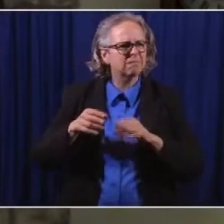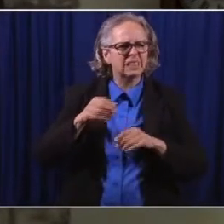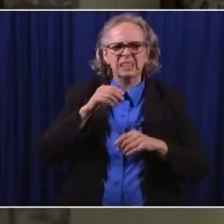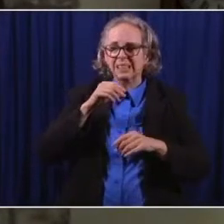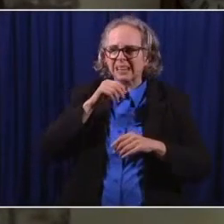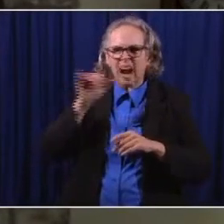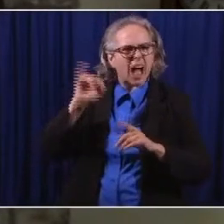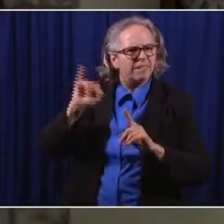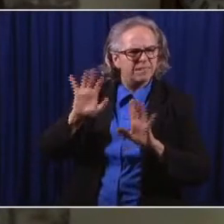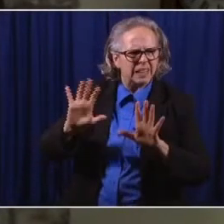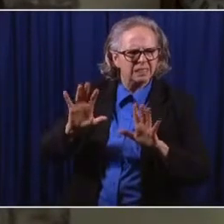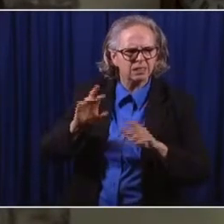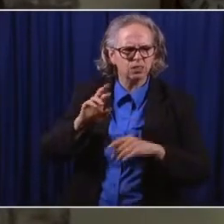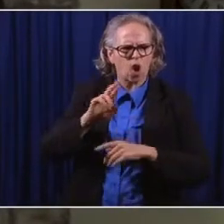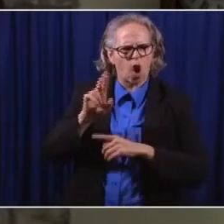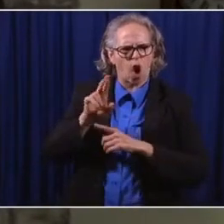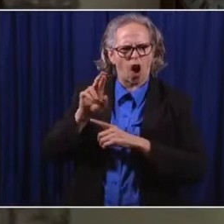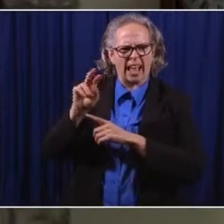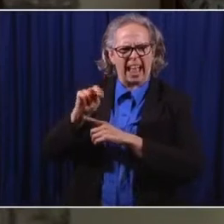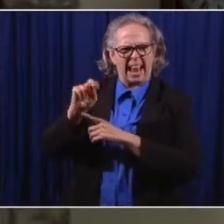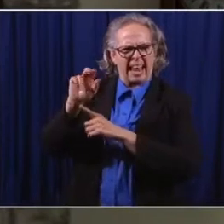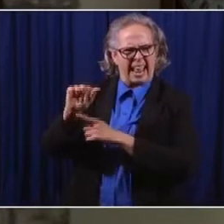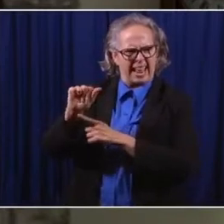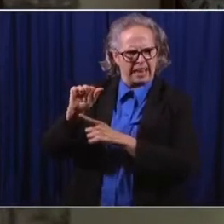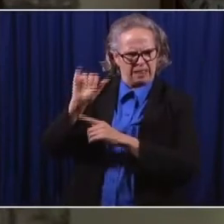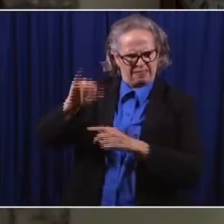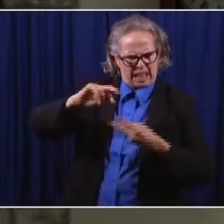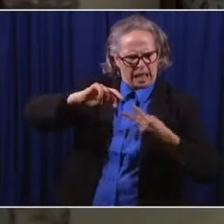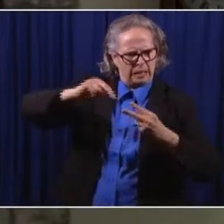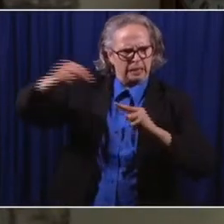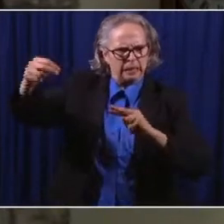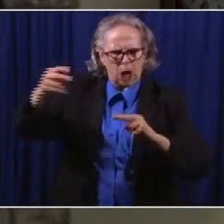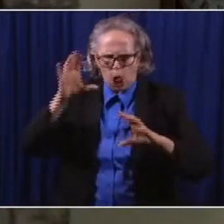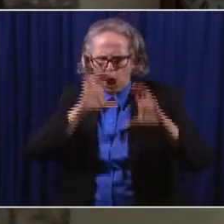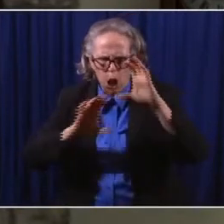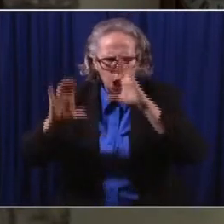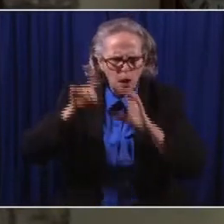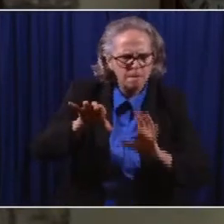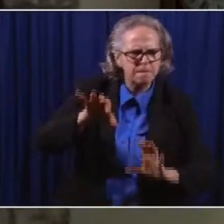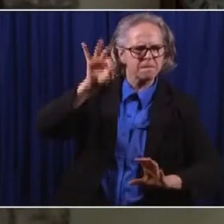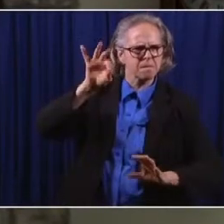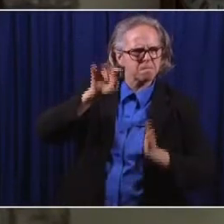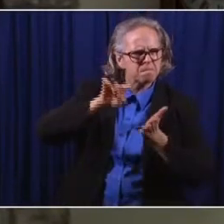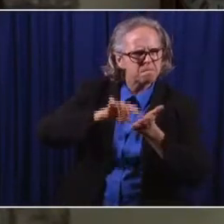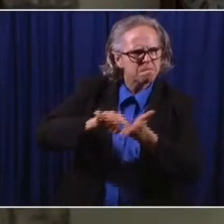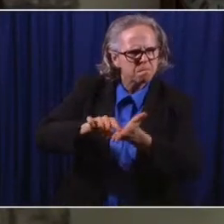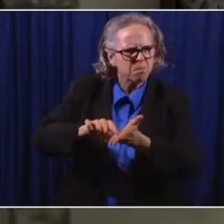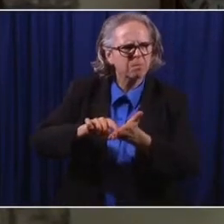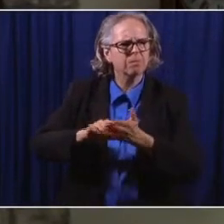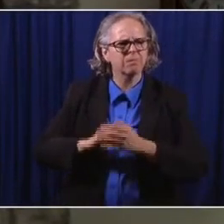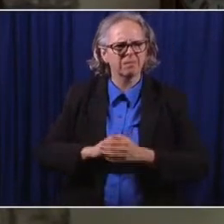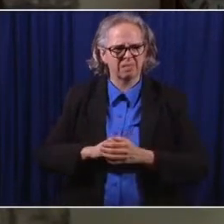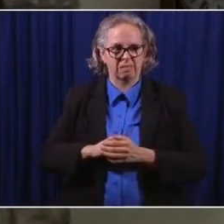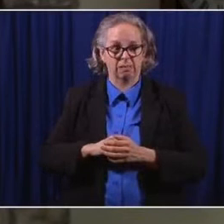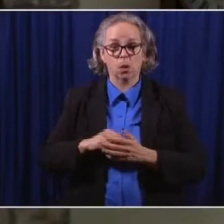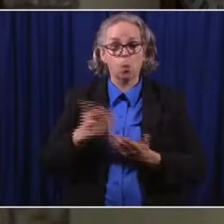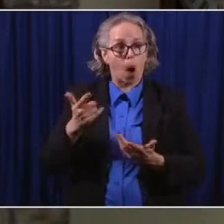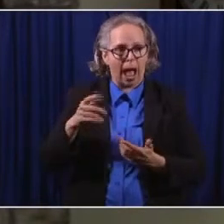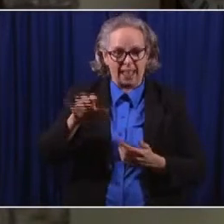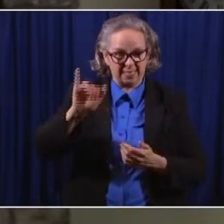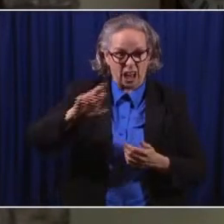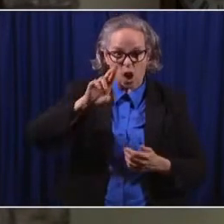that causes COVID-19. These can be found in the waste from infected